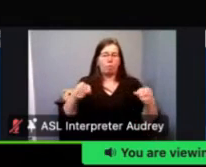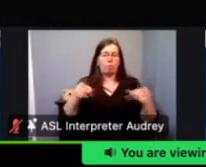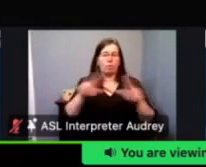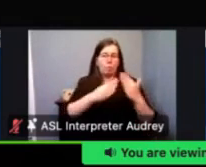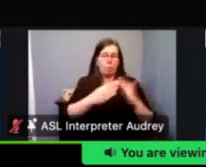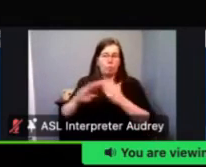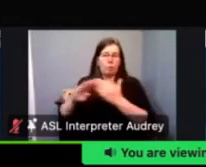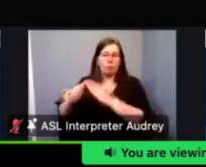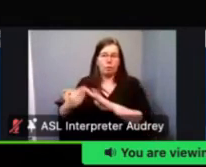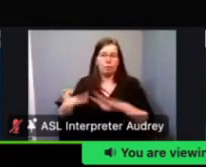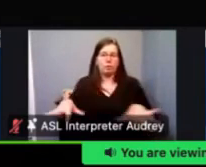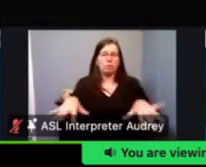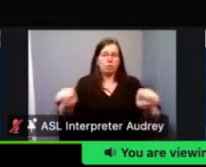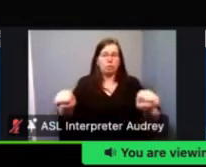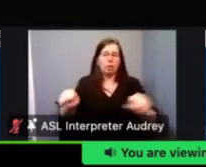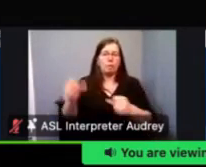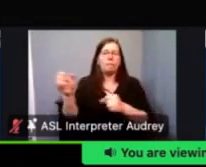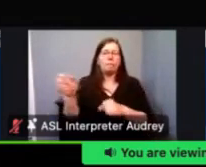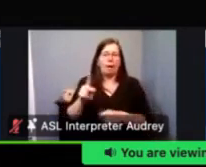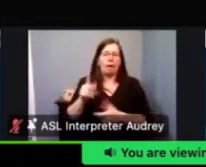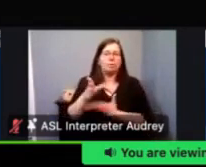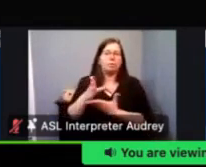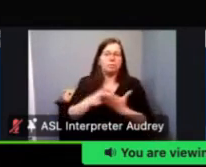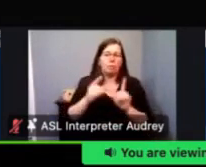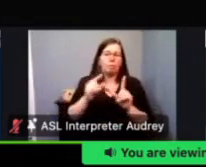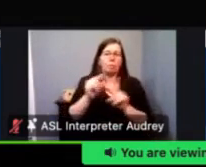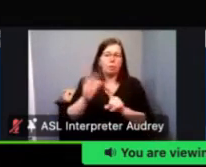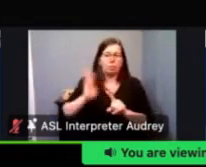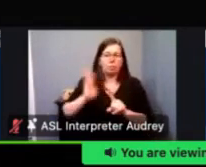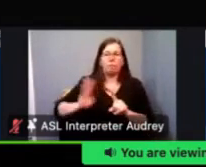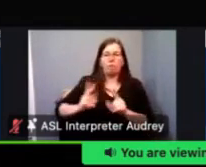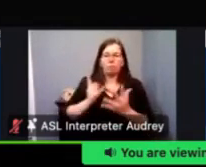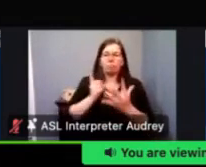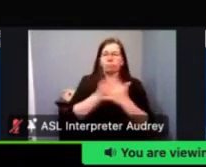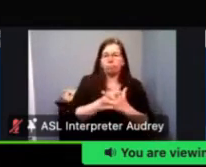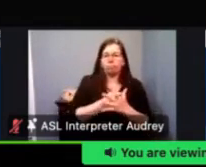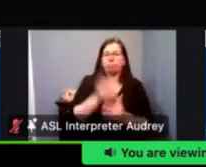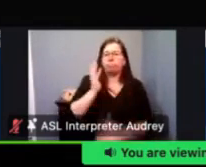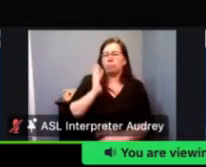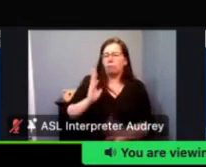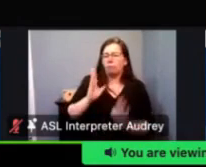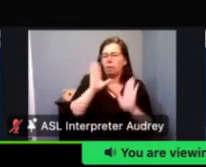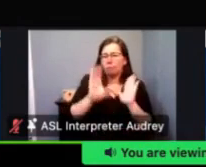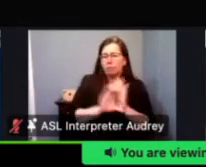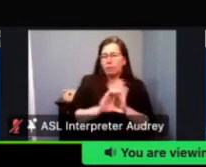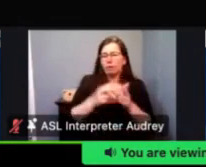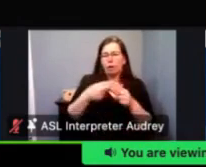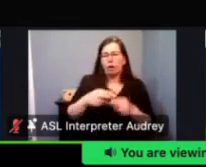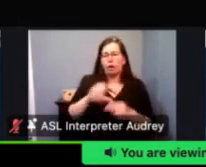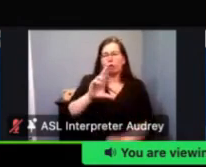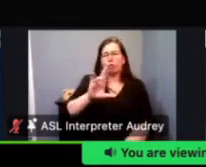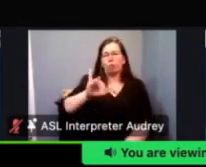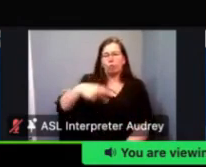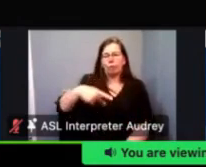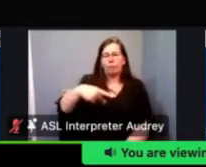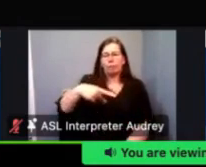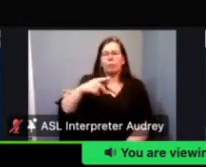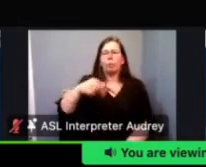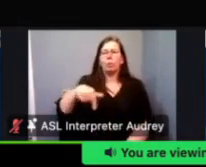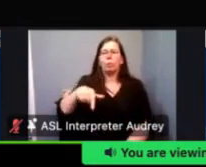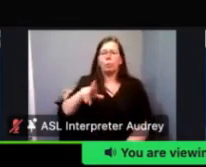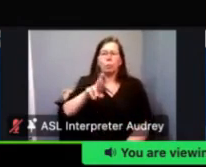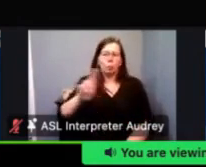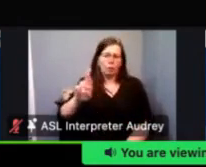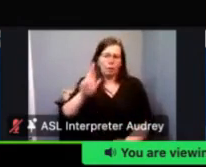started to reclaim some of these words seen as offensive. For example, the video shown was called Crip Queer Pride, and the